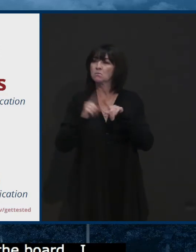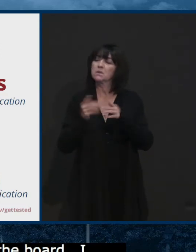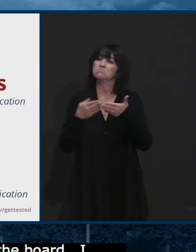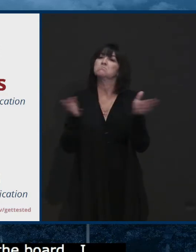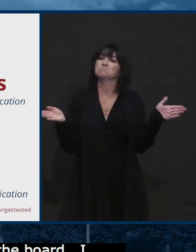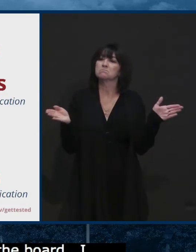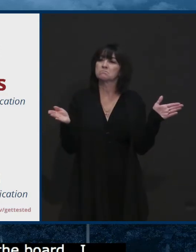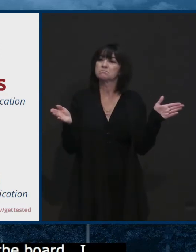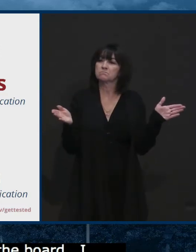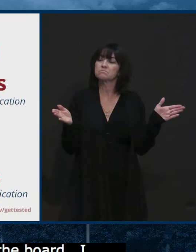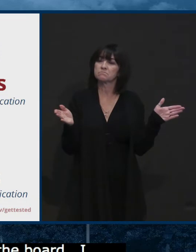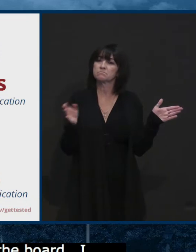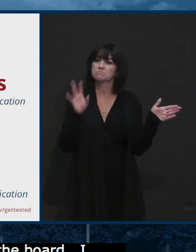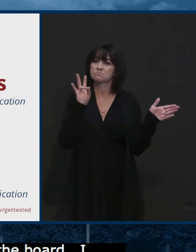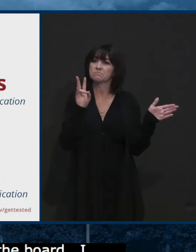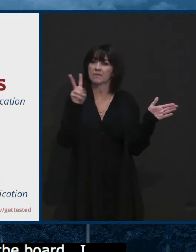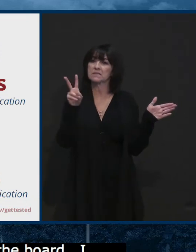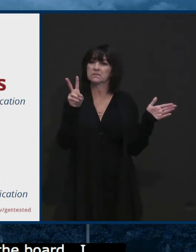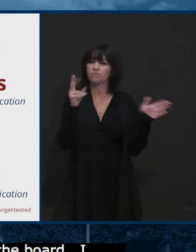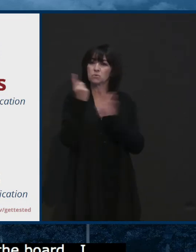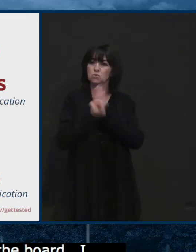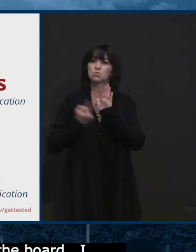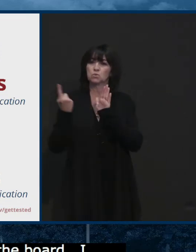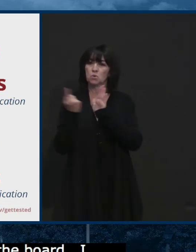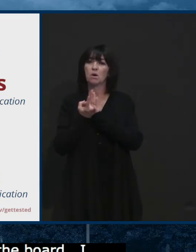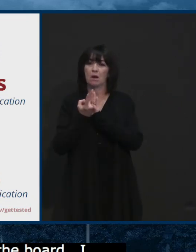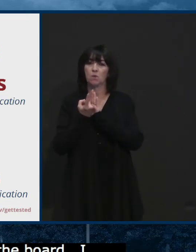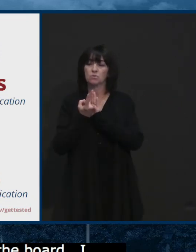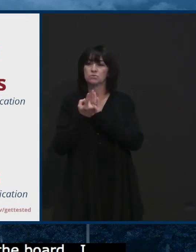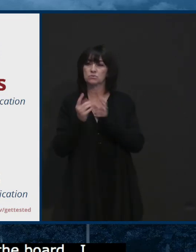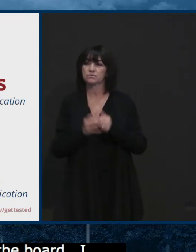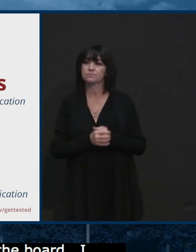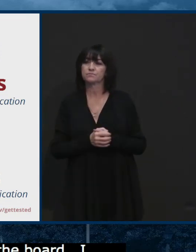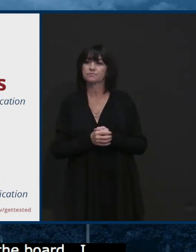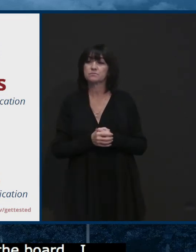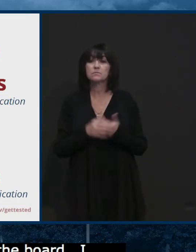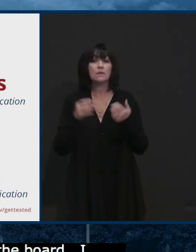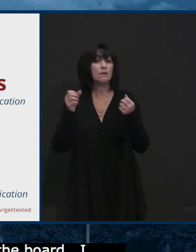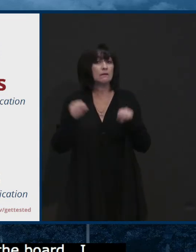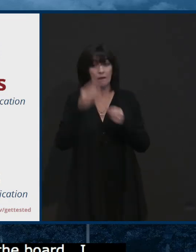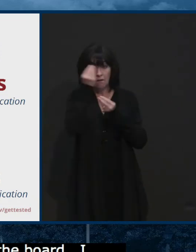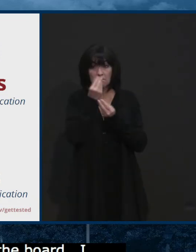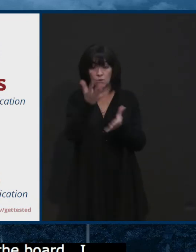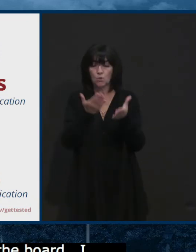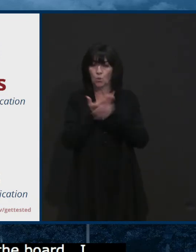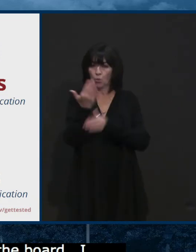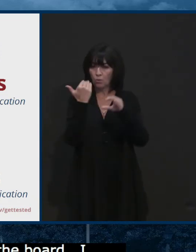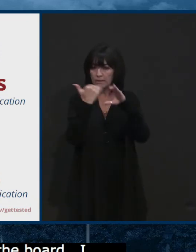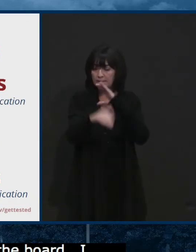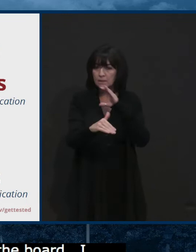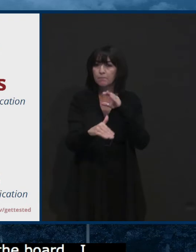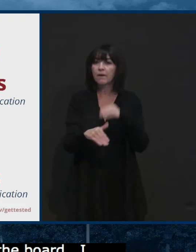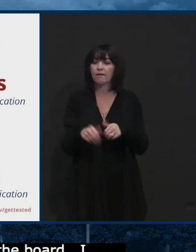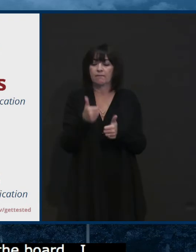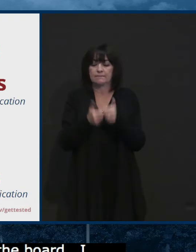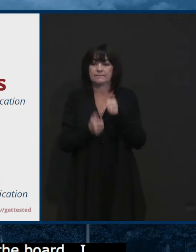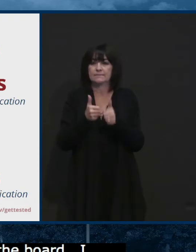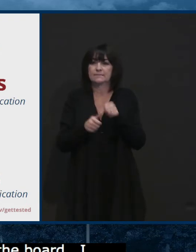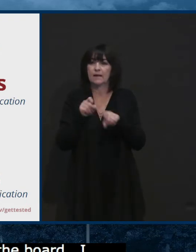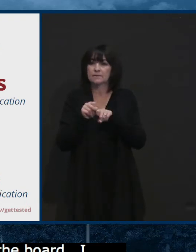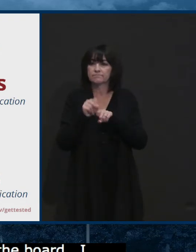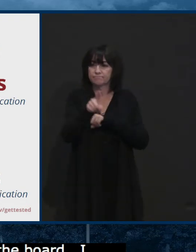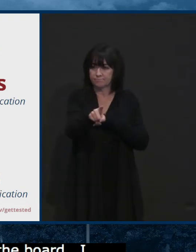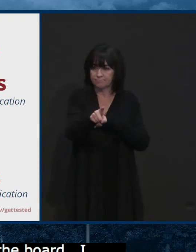under promise and over delivered on that one. And we have email and text notification for them as well. Mako, the company that we